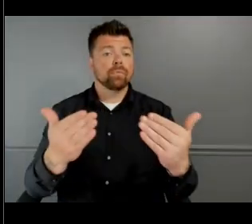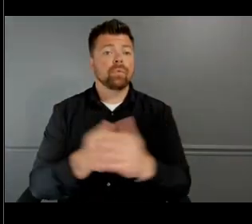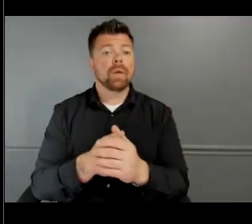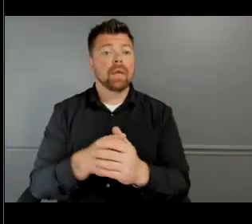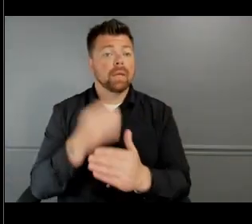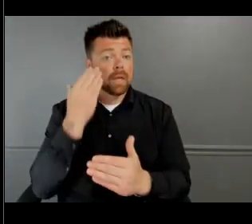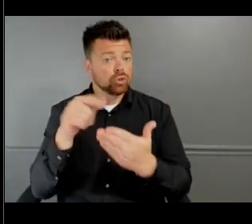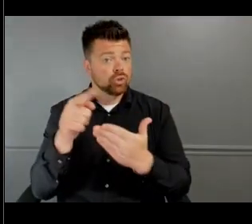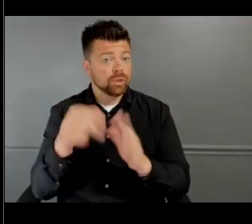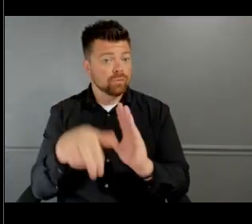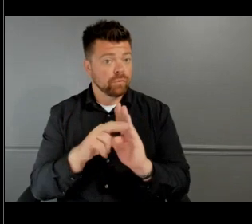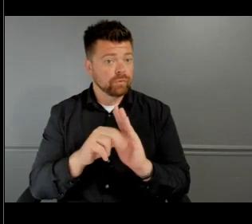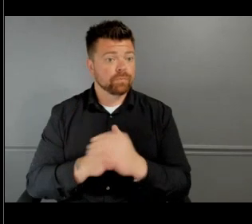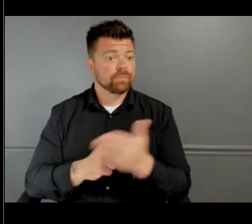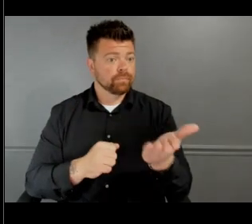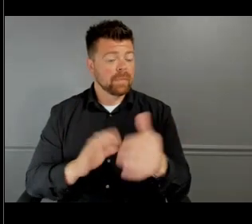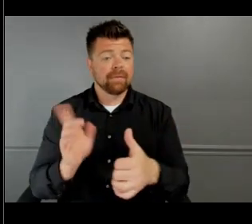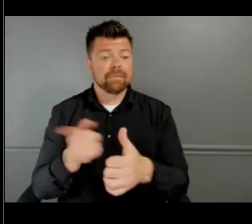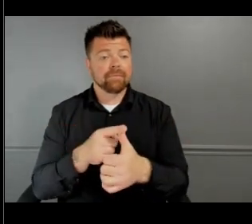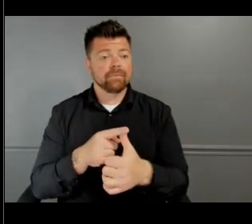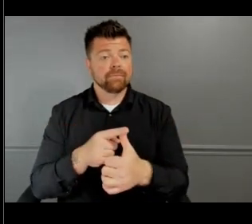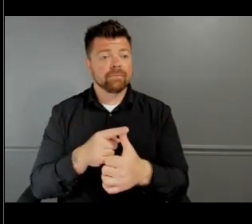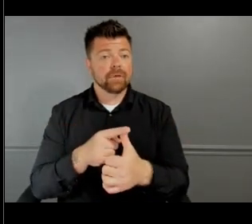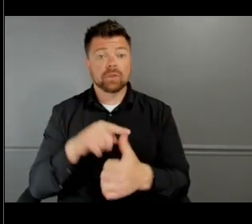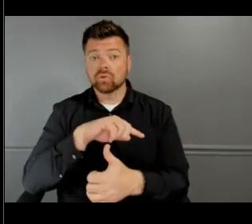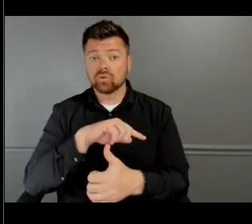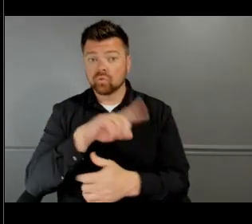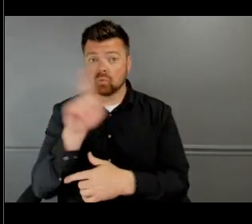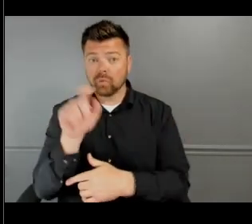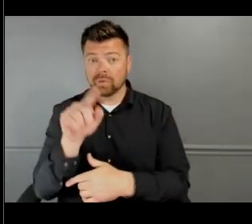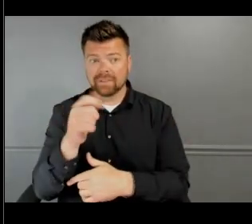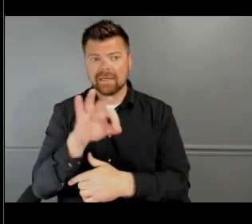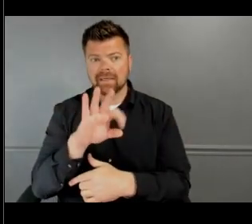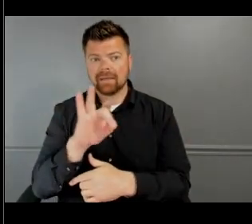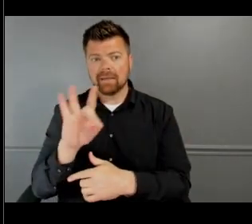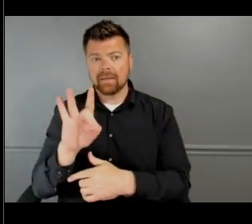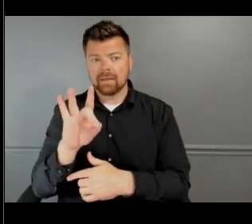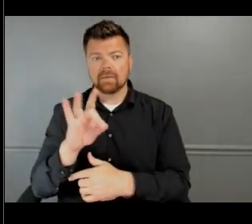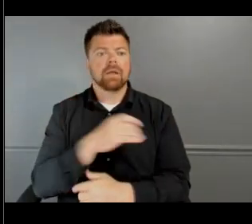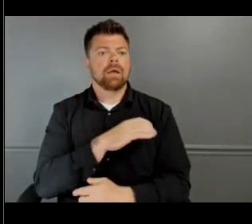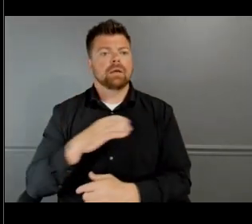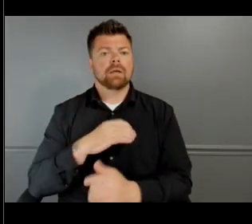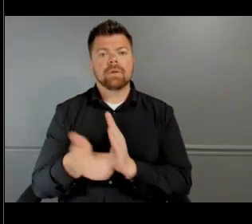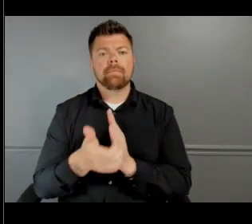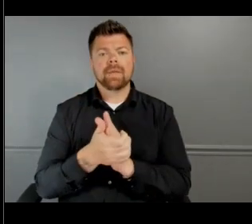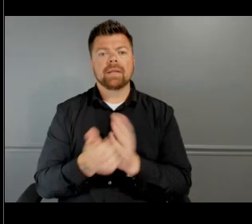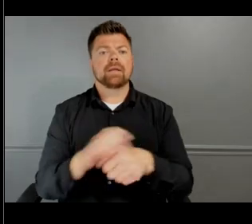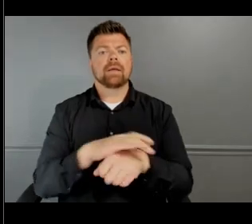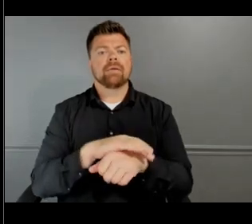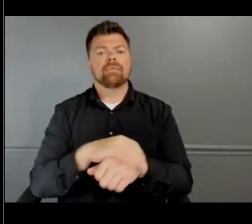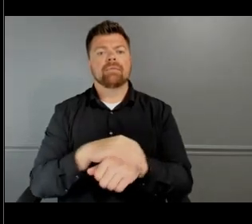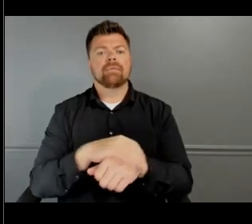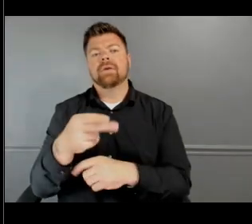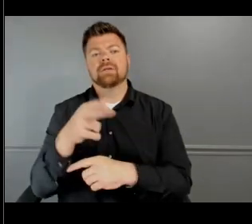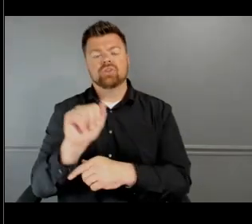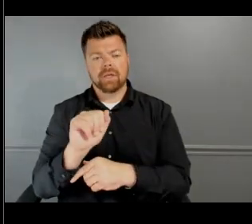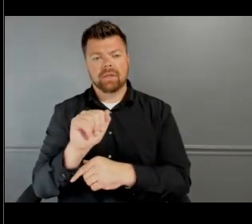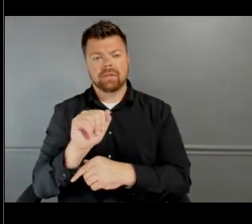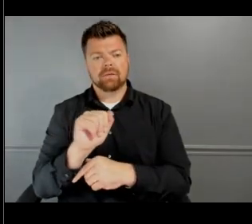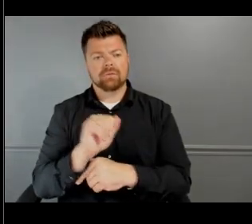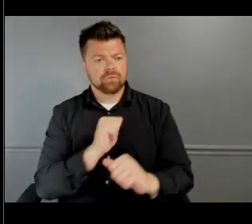review. The first question, in 1988, Congress amended the coverage of the